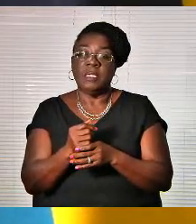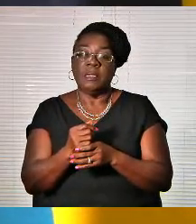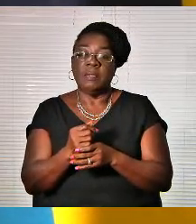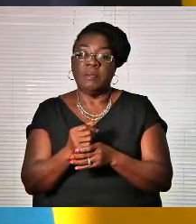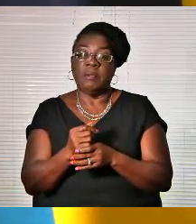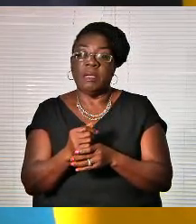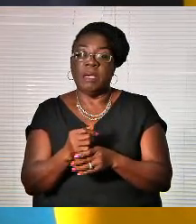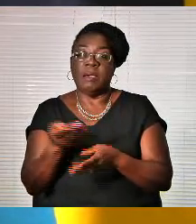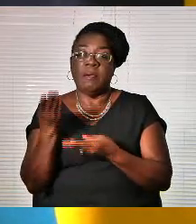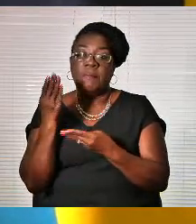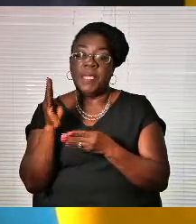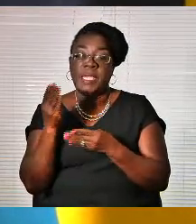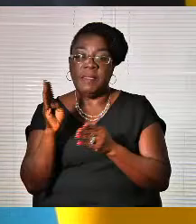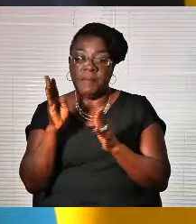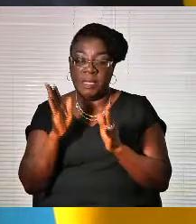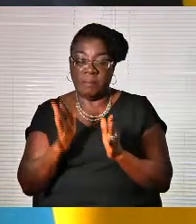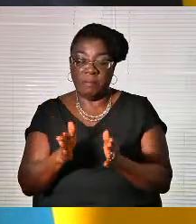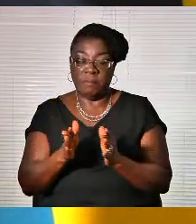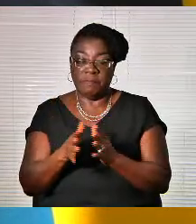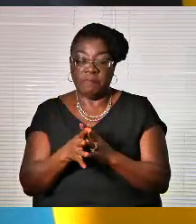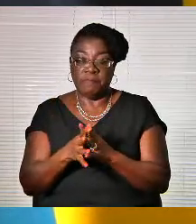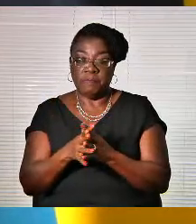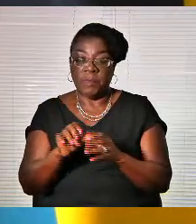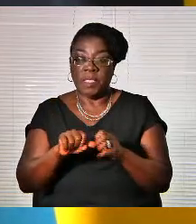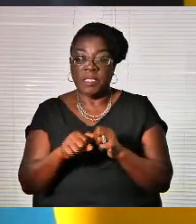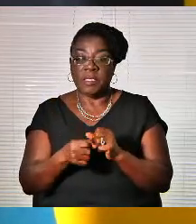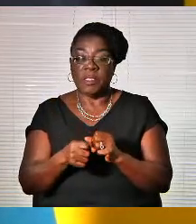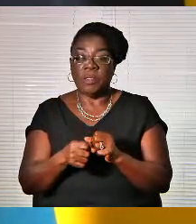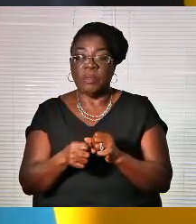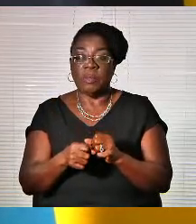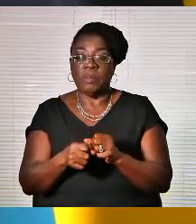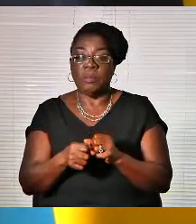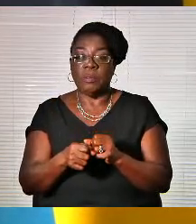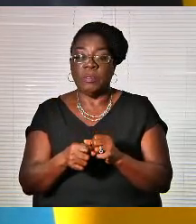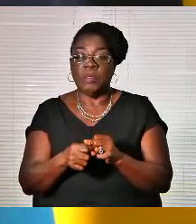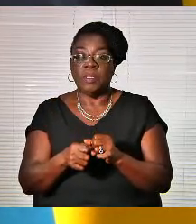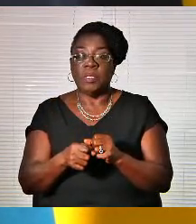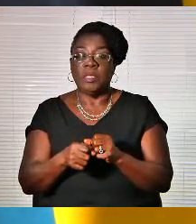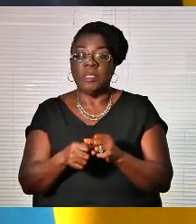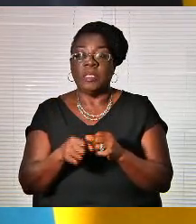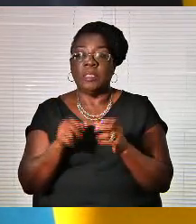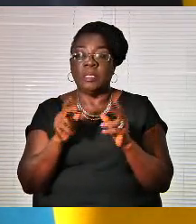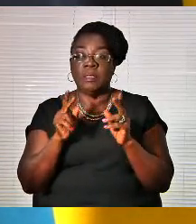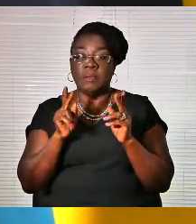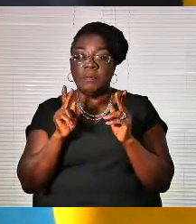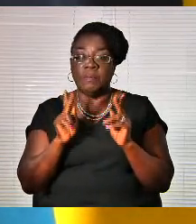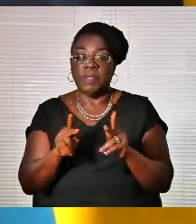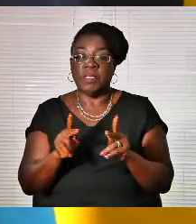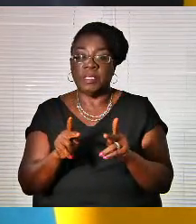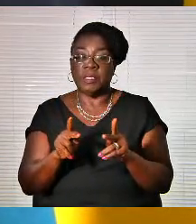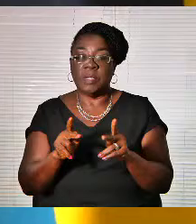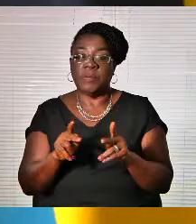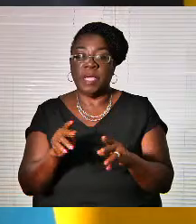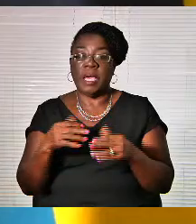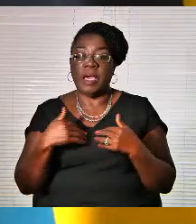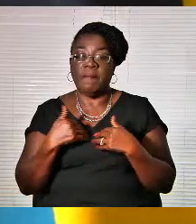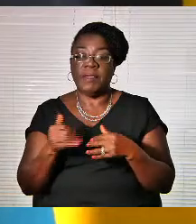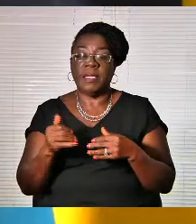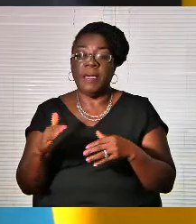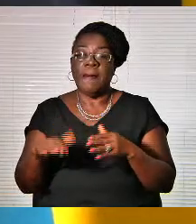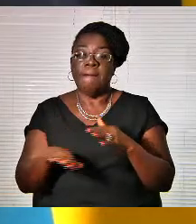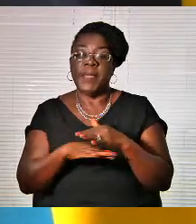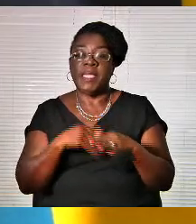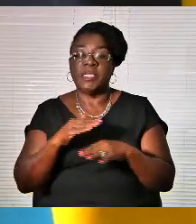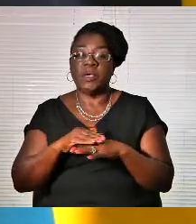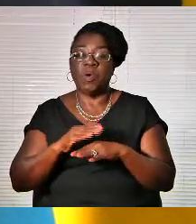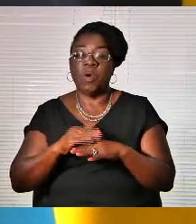but not necessarily imported. So the cases that we are having based on our travel history requirement